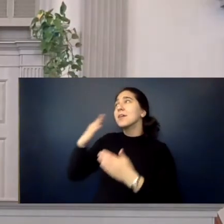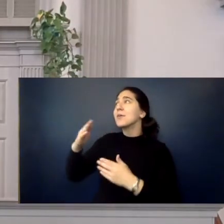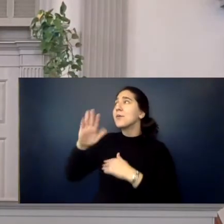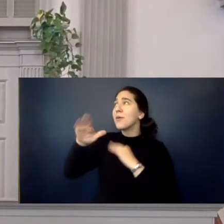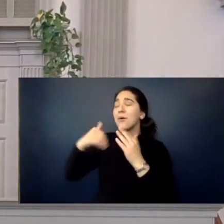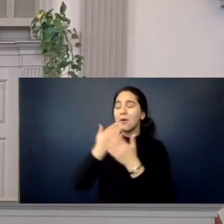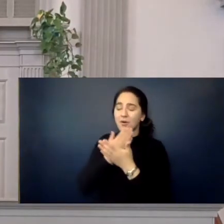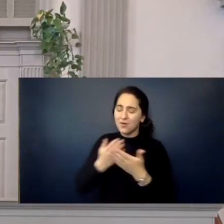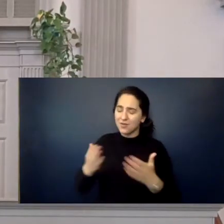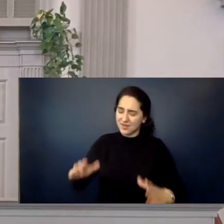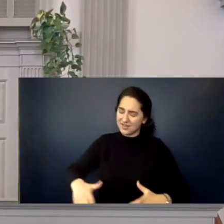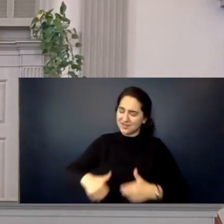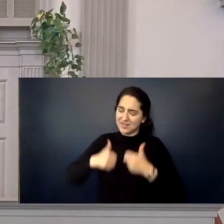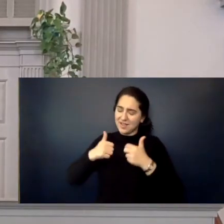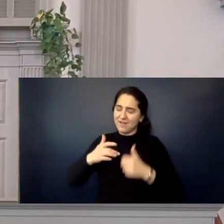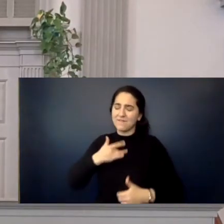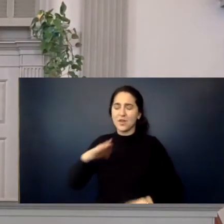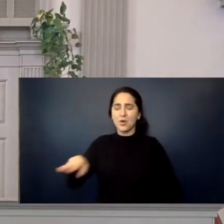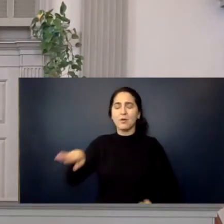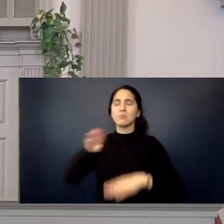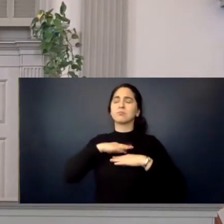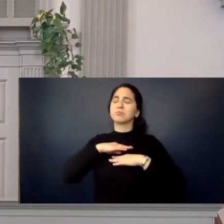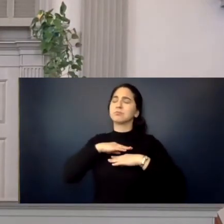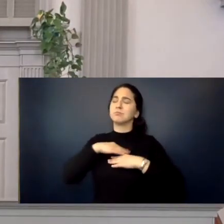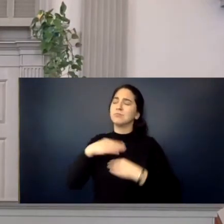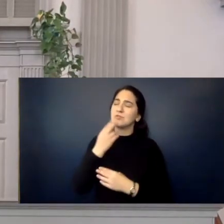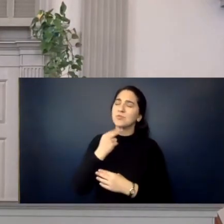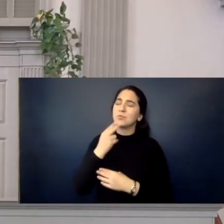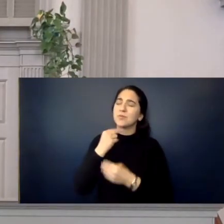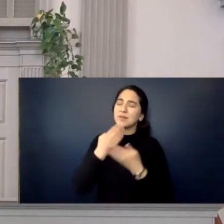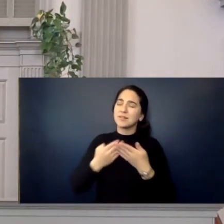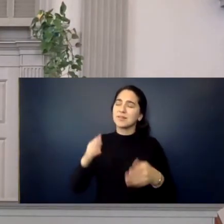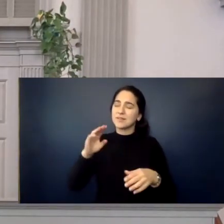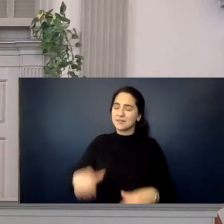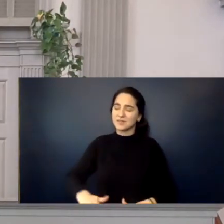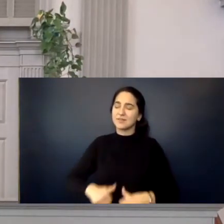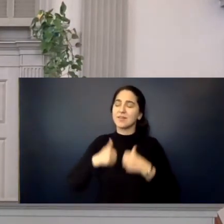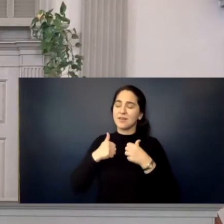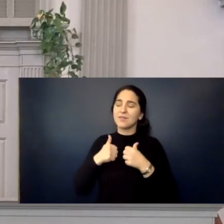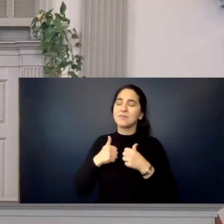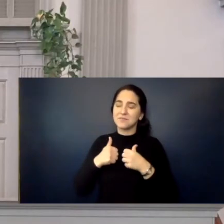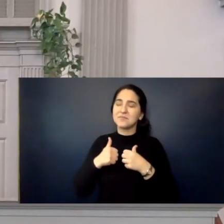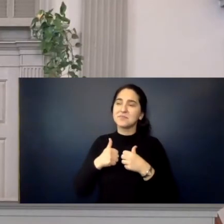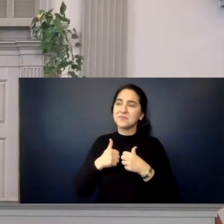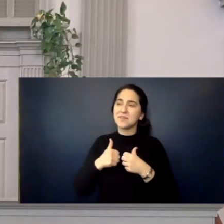We thank you, our God, for all that makes life fulfilling and sweet.